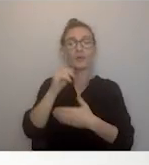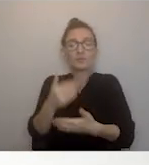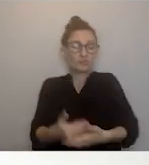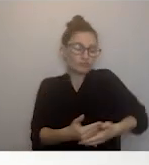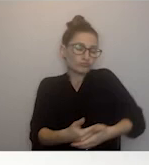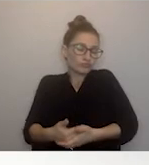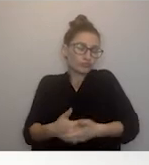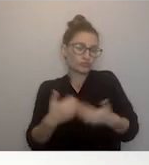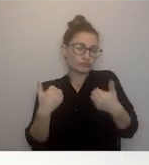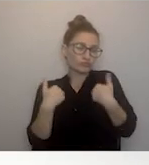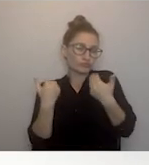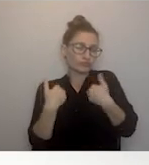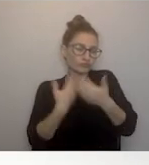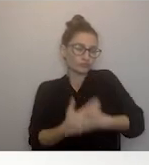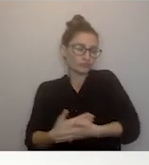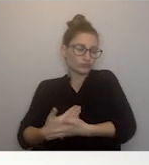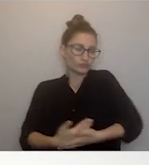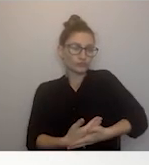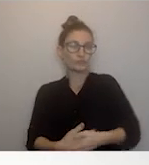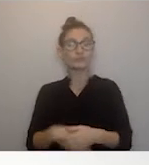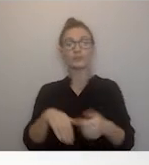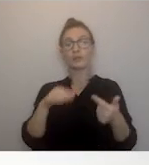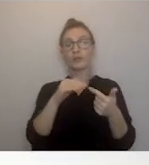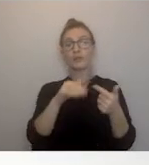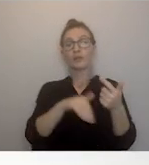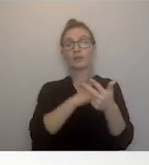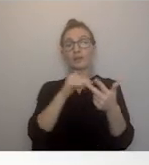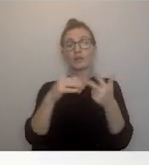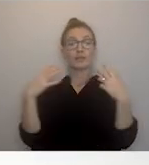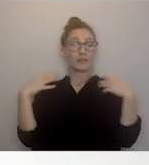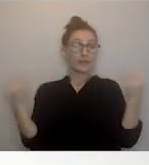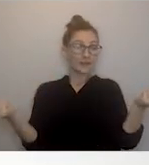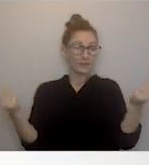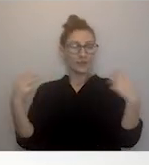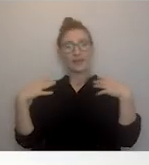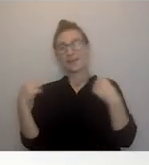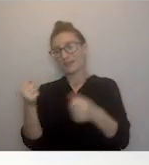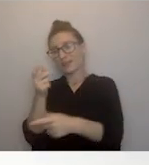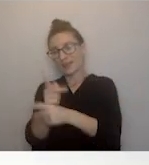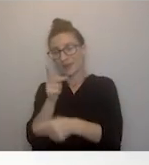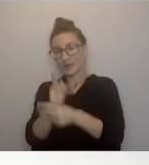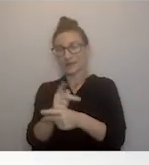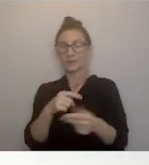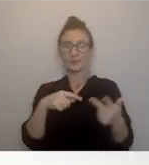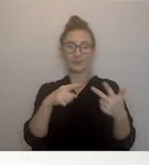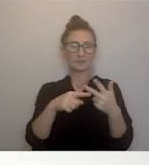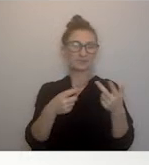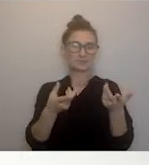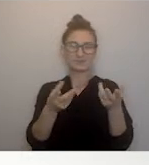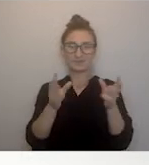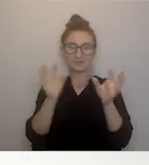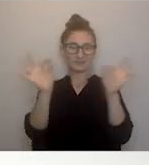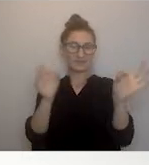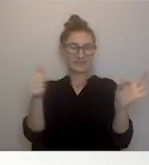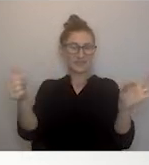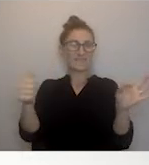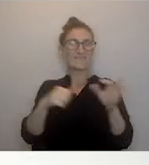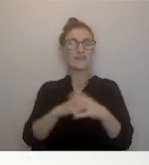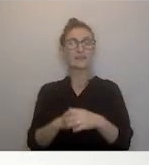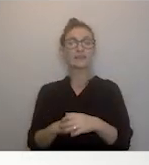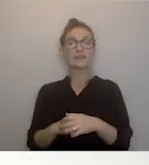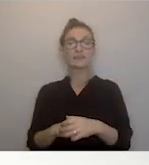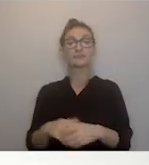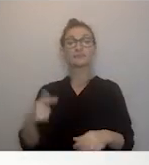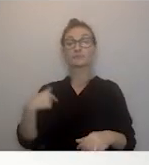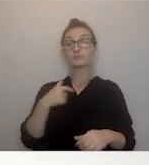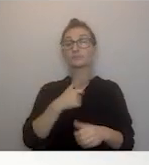their tiniest, smallest little populations. Health and healthcare, obviously we know what these two divisions are, but